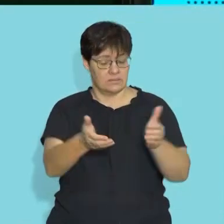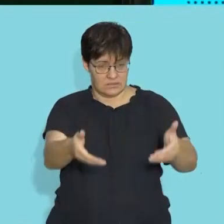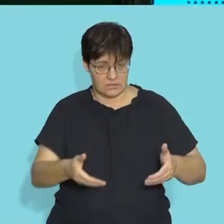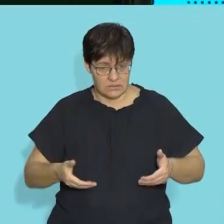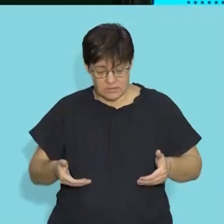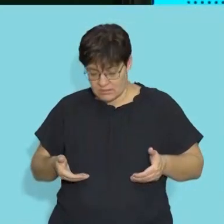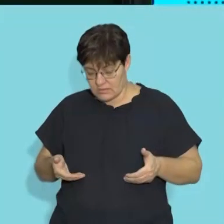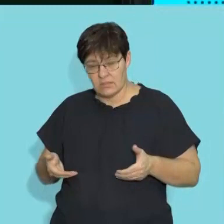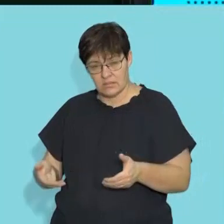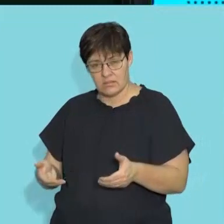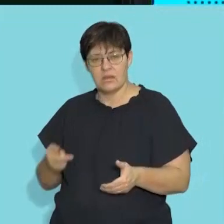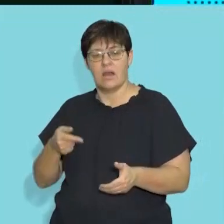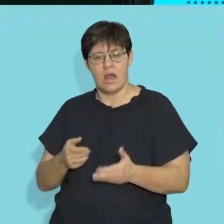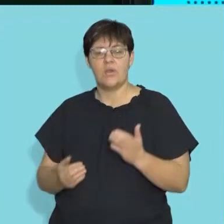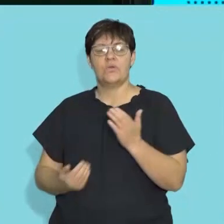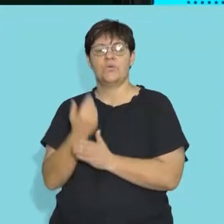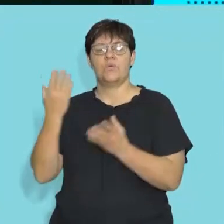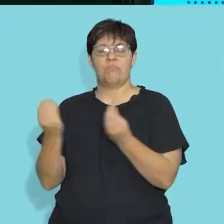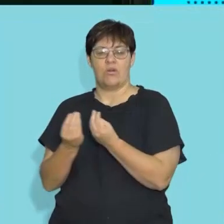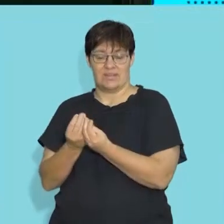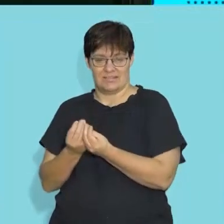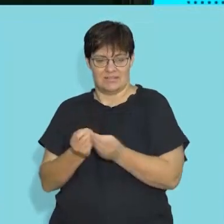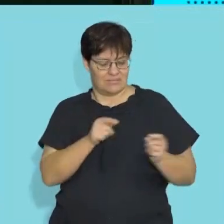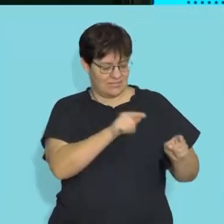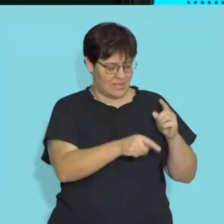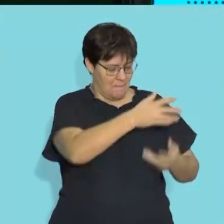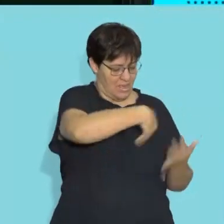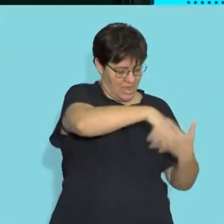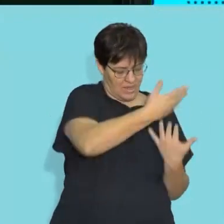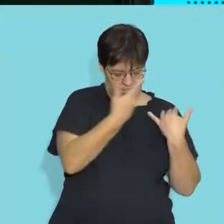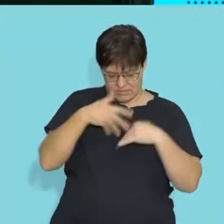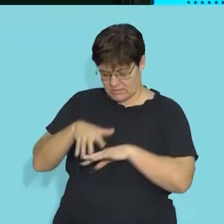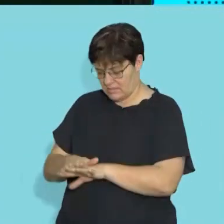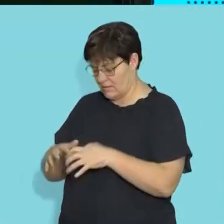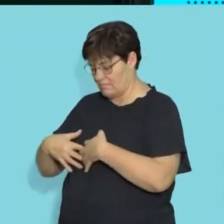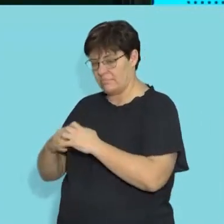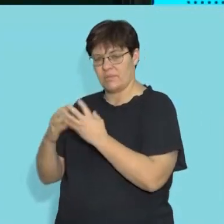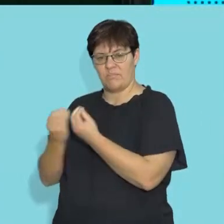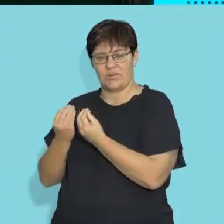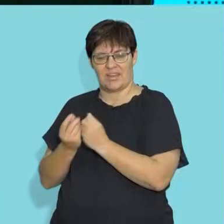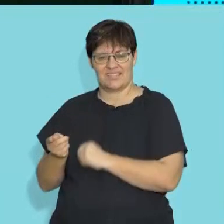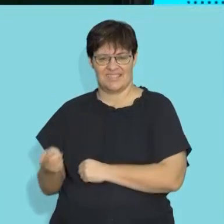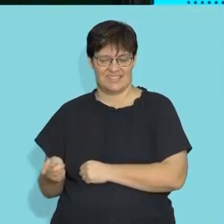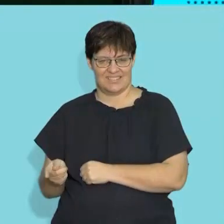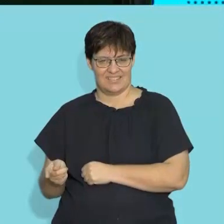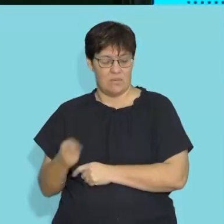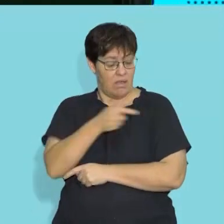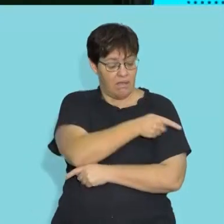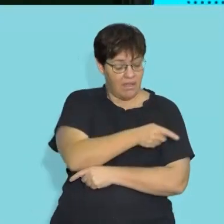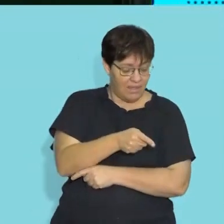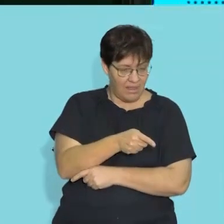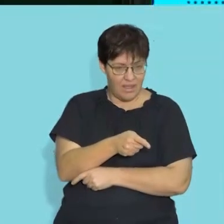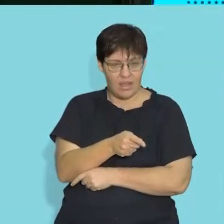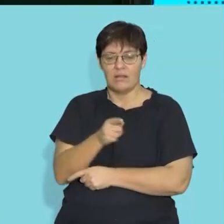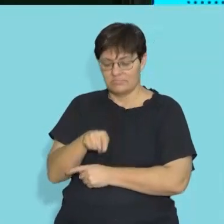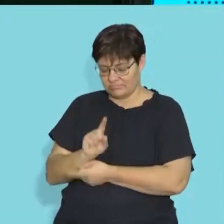the oven, it's a new substance. It's a new product because all the reactants